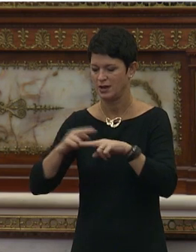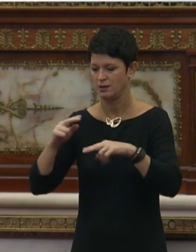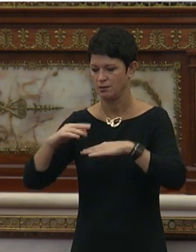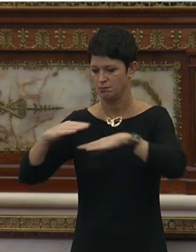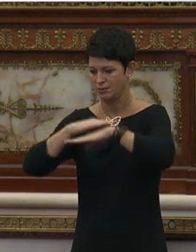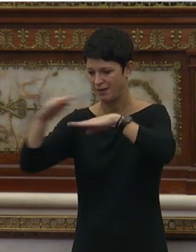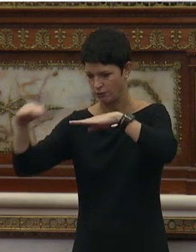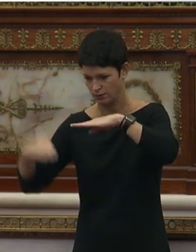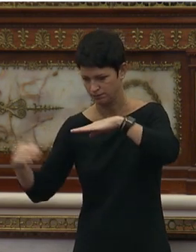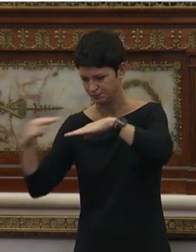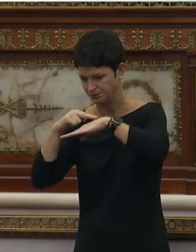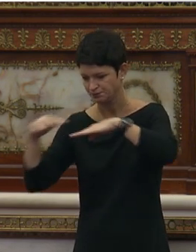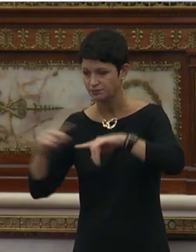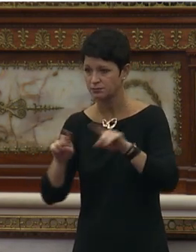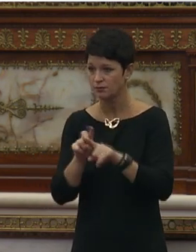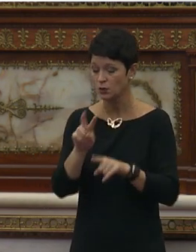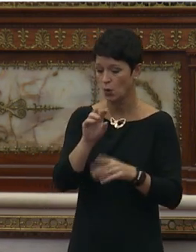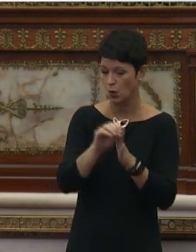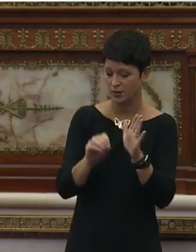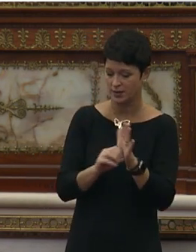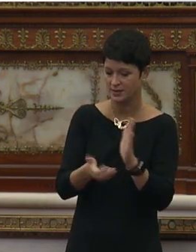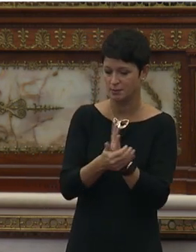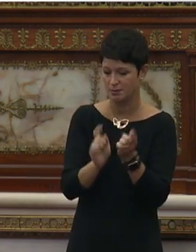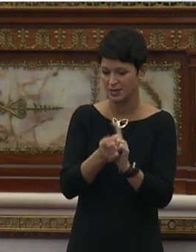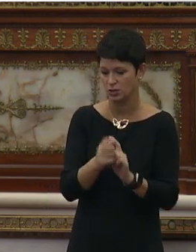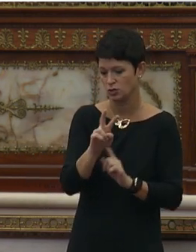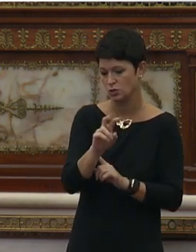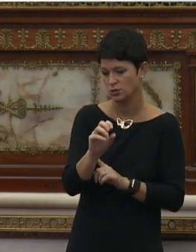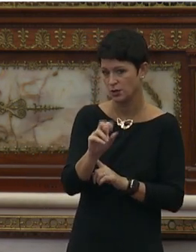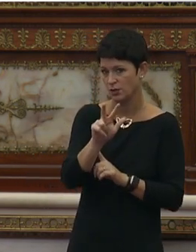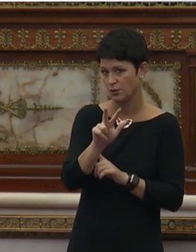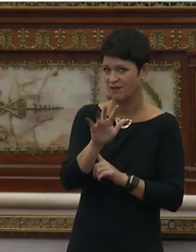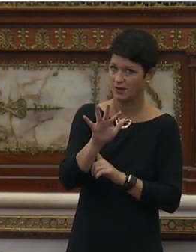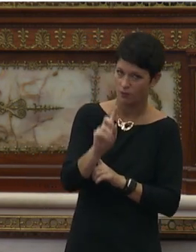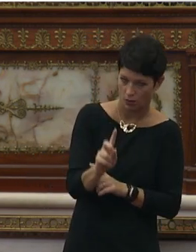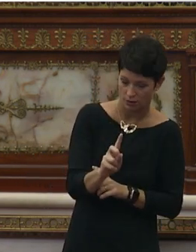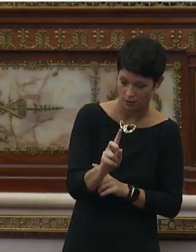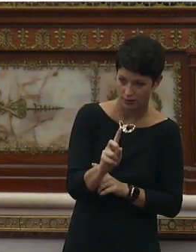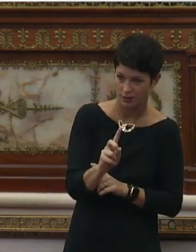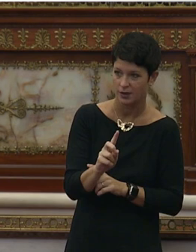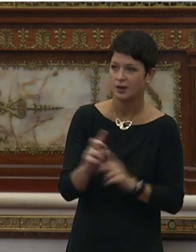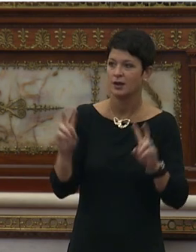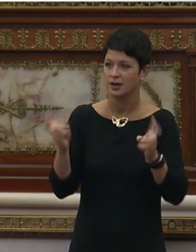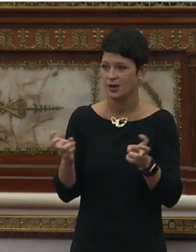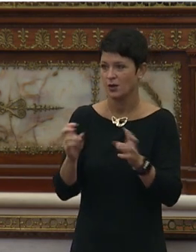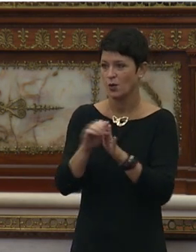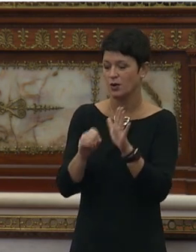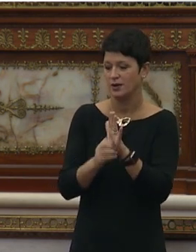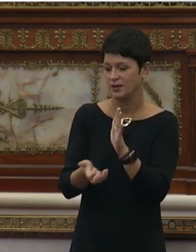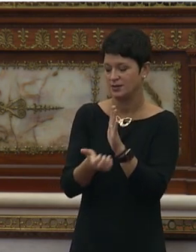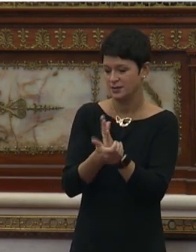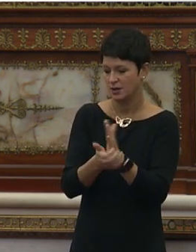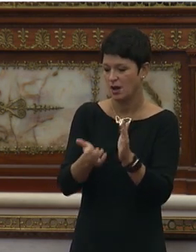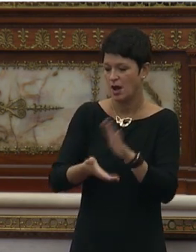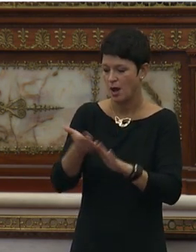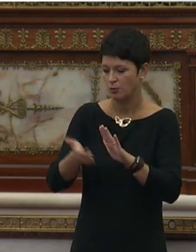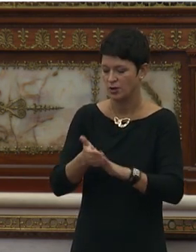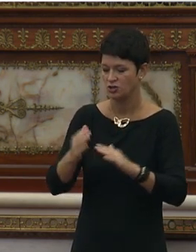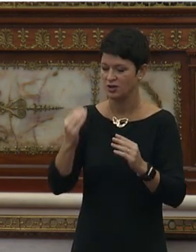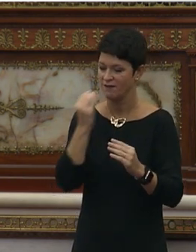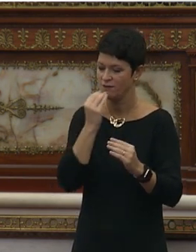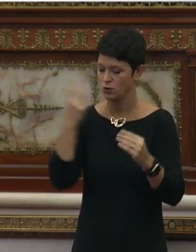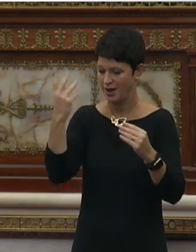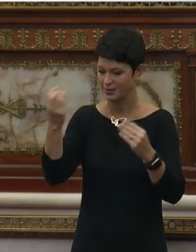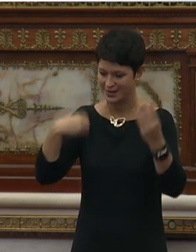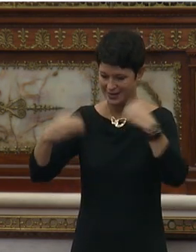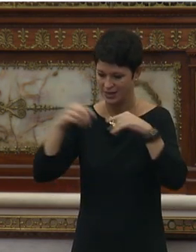number 200497, entitled An Ordinance Amending Bill Number 200351, entitled An Ordinance Authorizing the Operation of Sidewalk Cafes